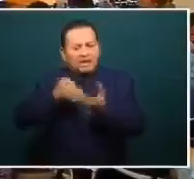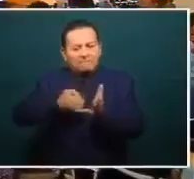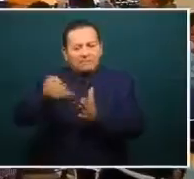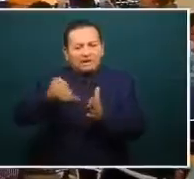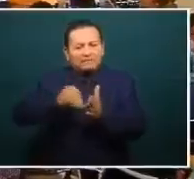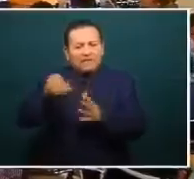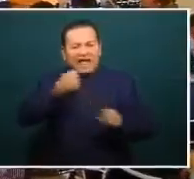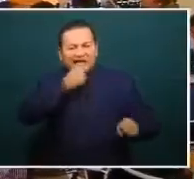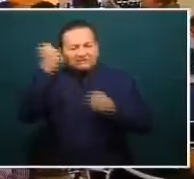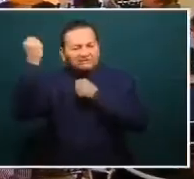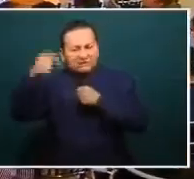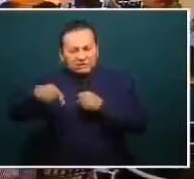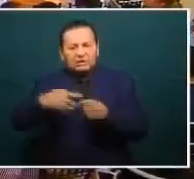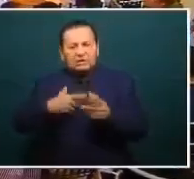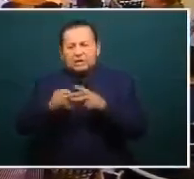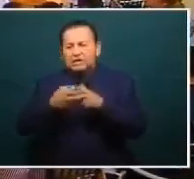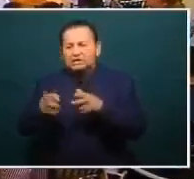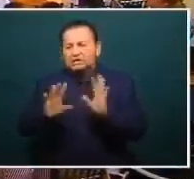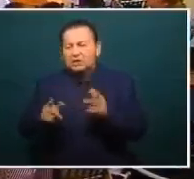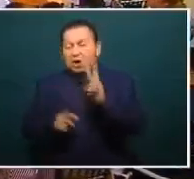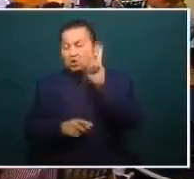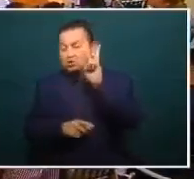to initiate